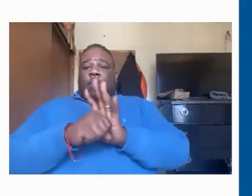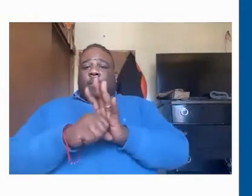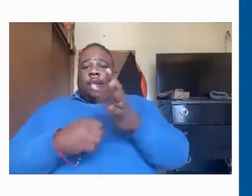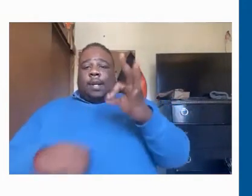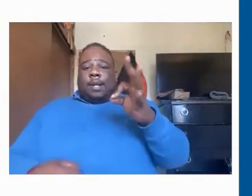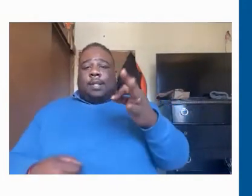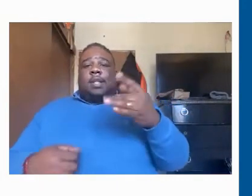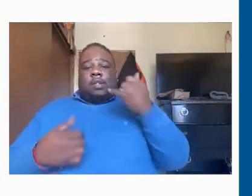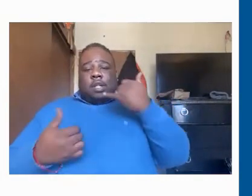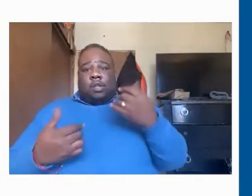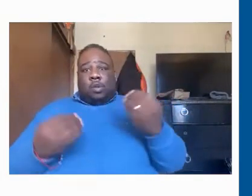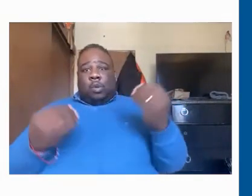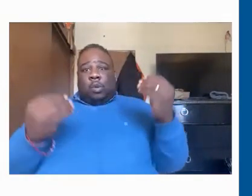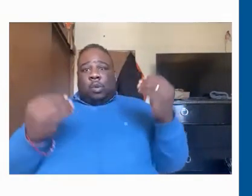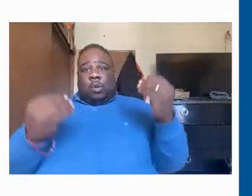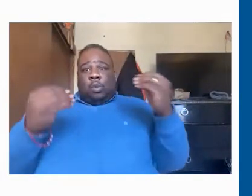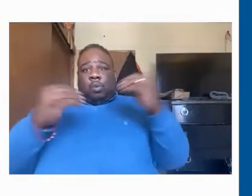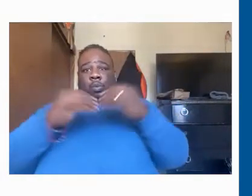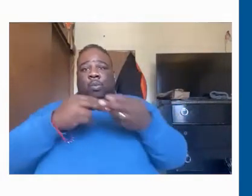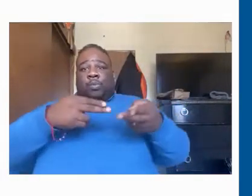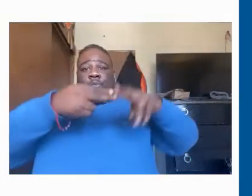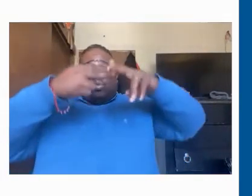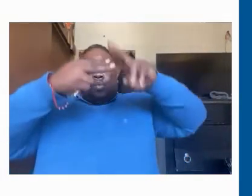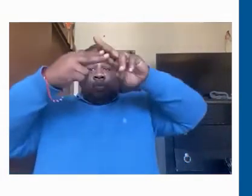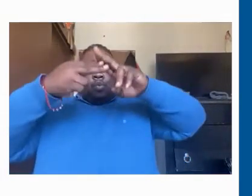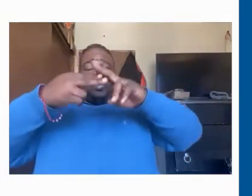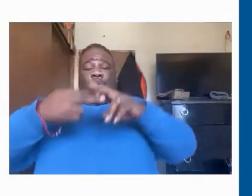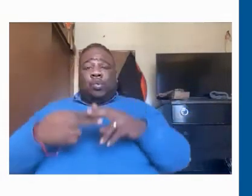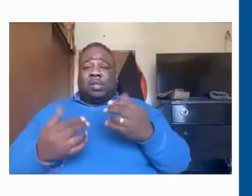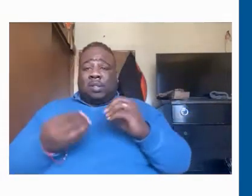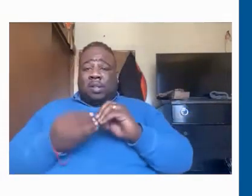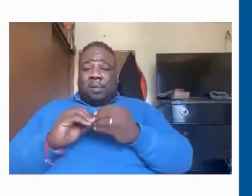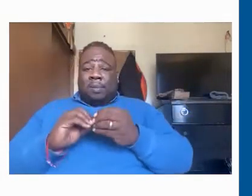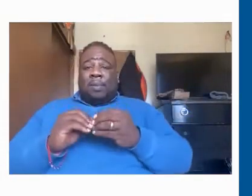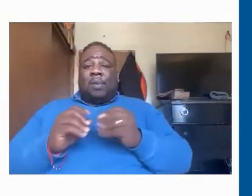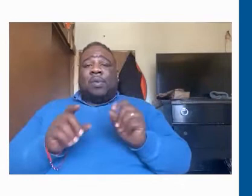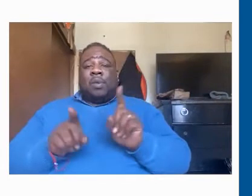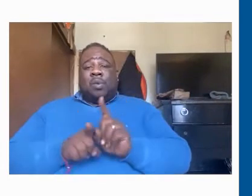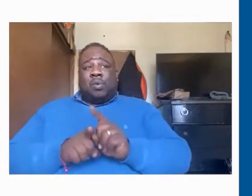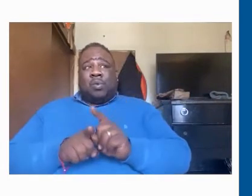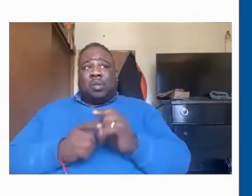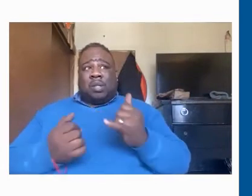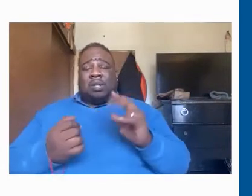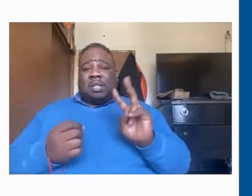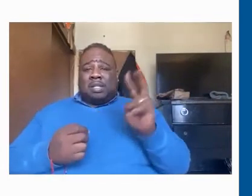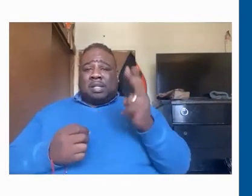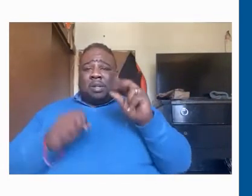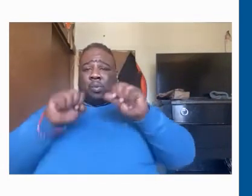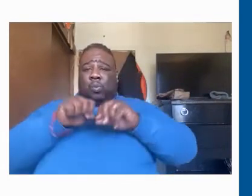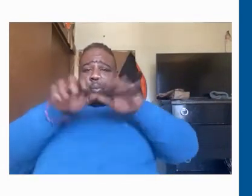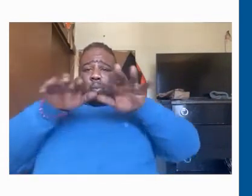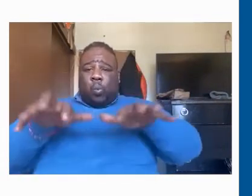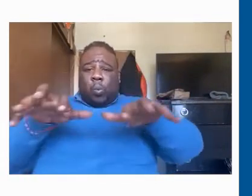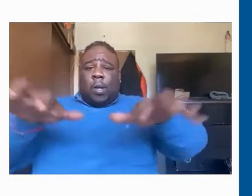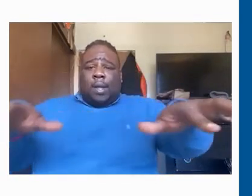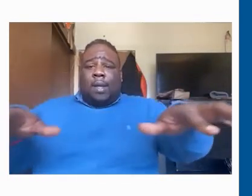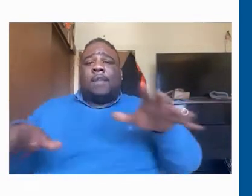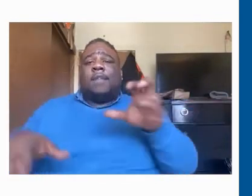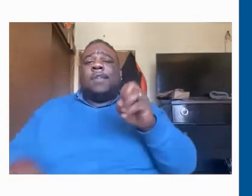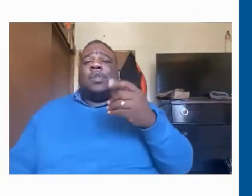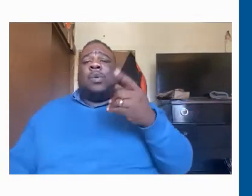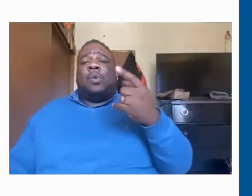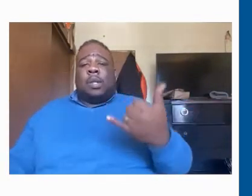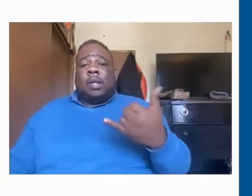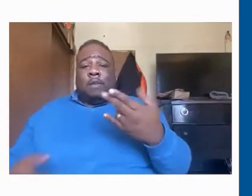right now, again, the second wave. So our office is working with the Department of Health and other agencies And within the shelter